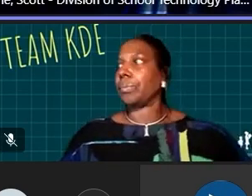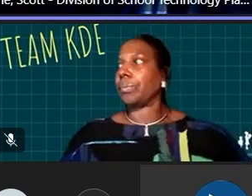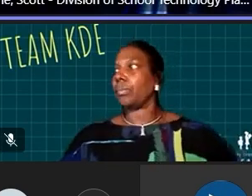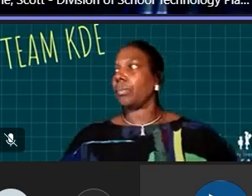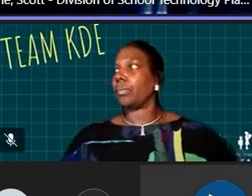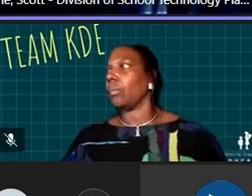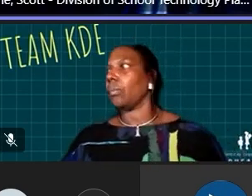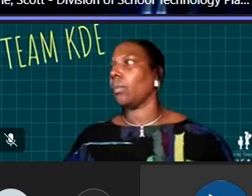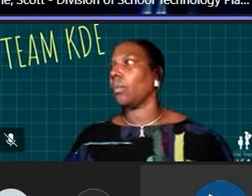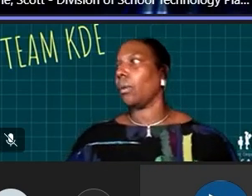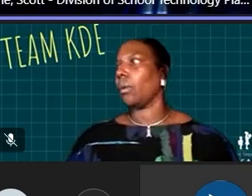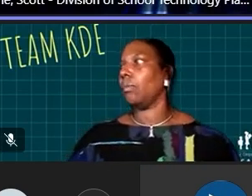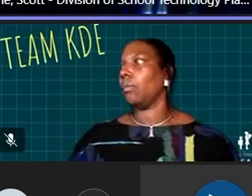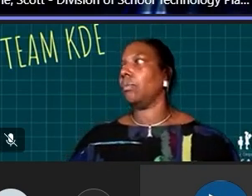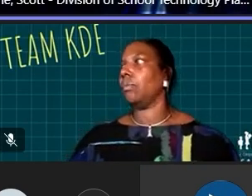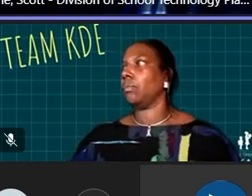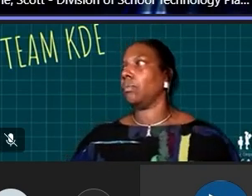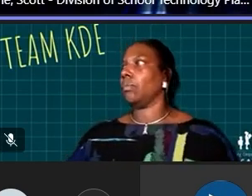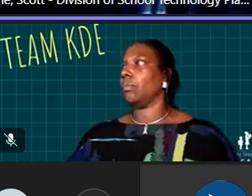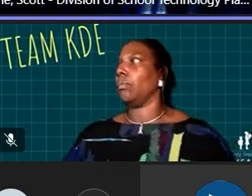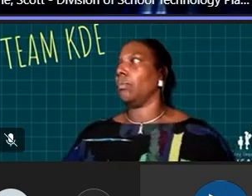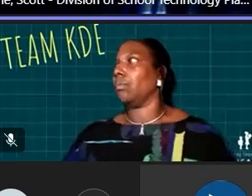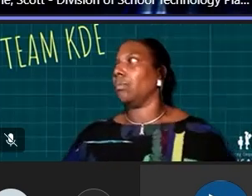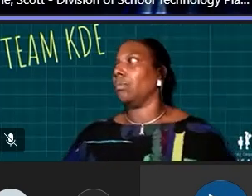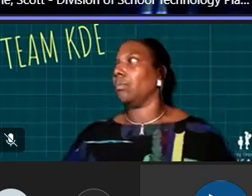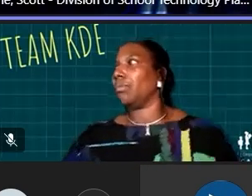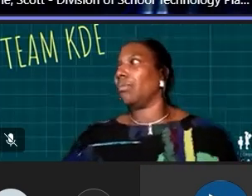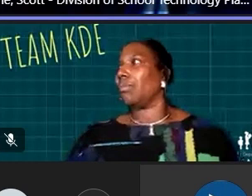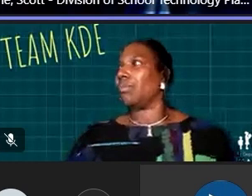a network, putting the pieces in place,